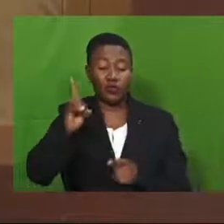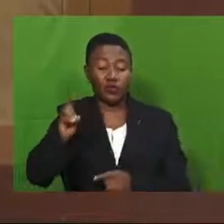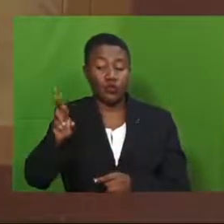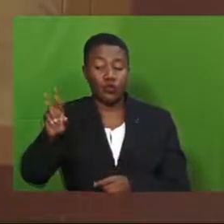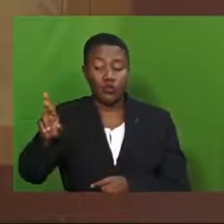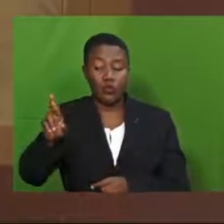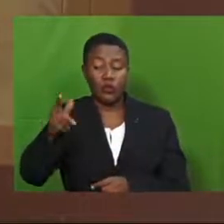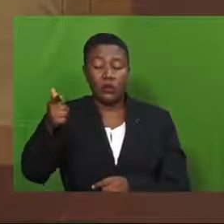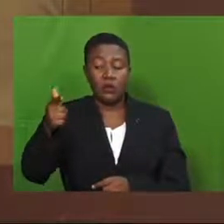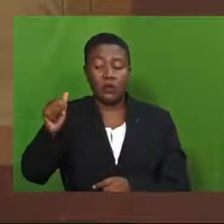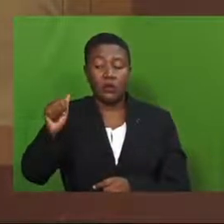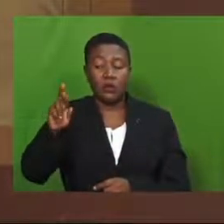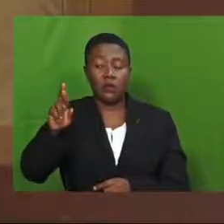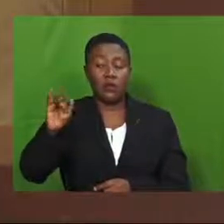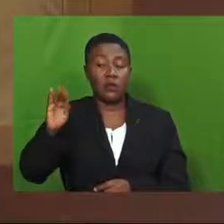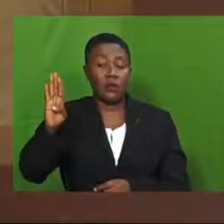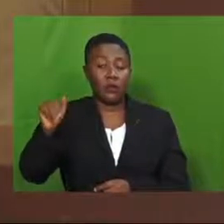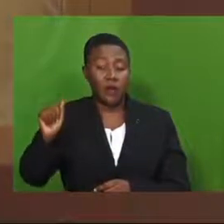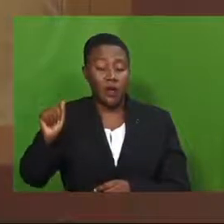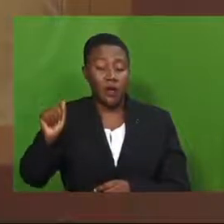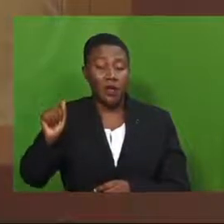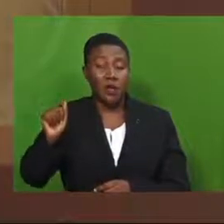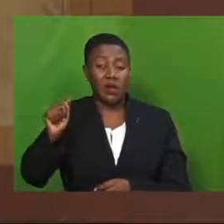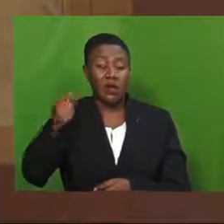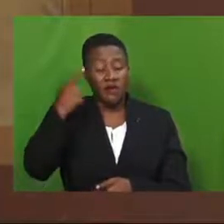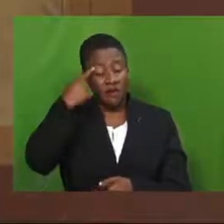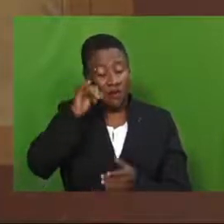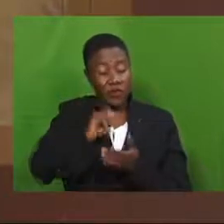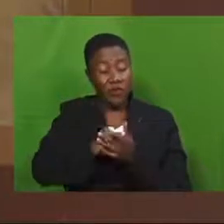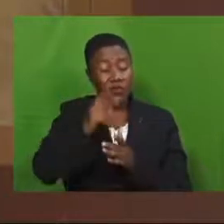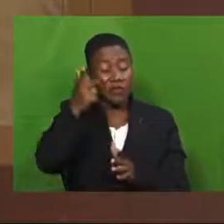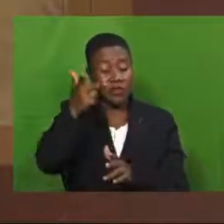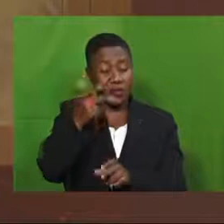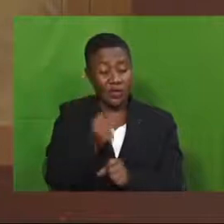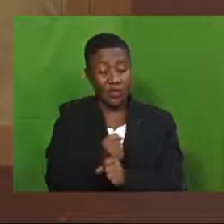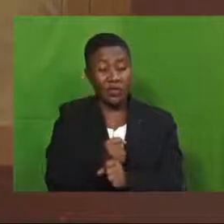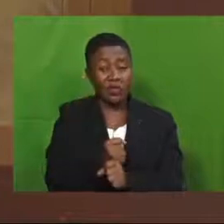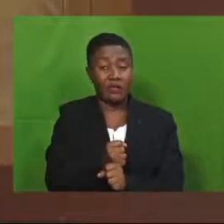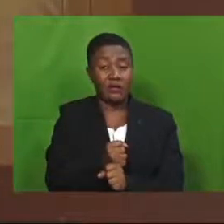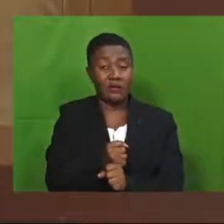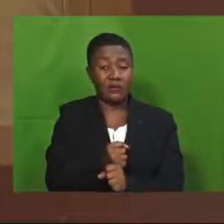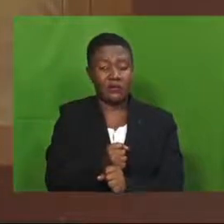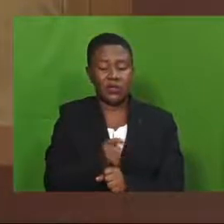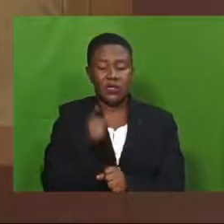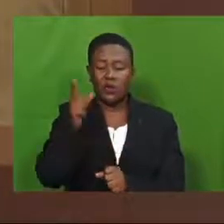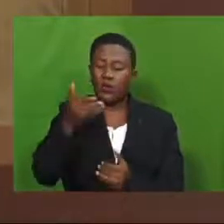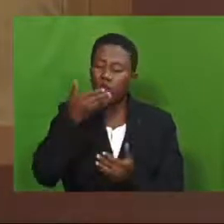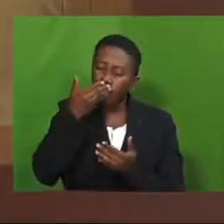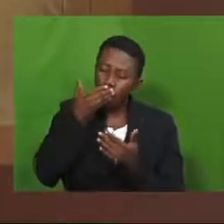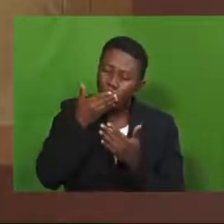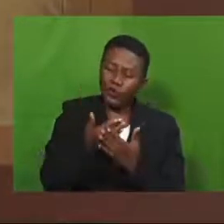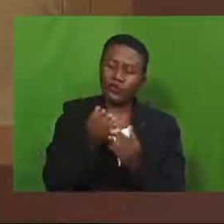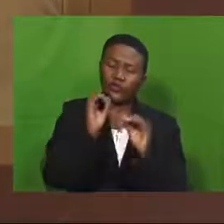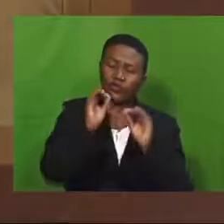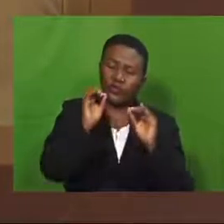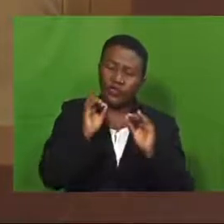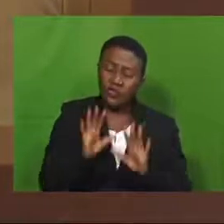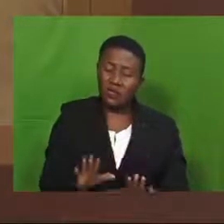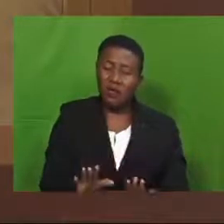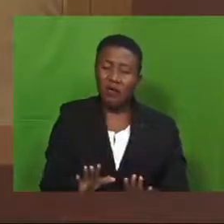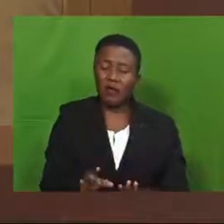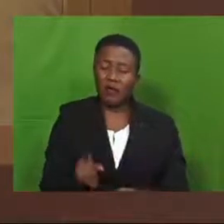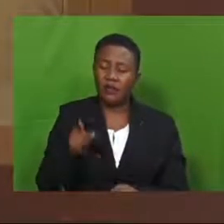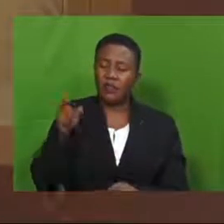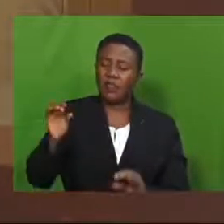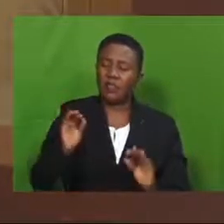3 years I spent under his tutelage. He was a great mentor, and he taught